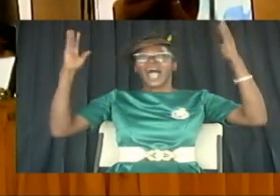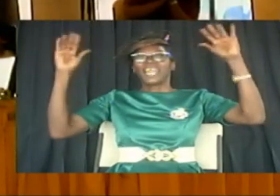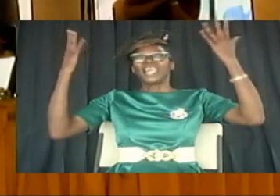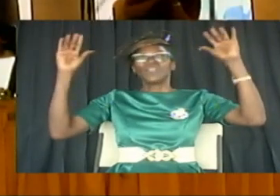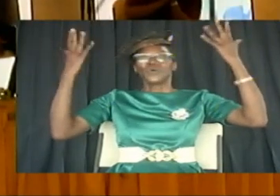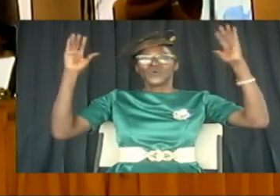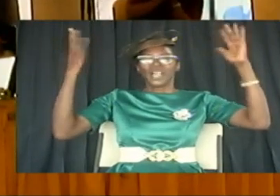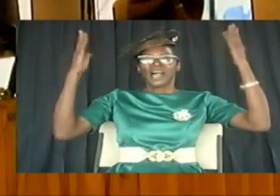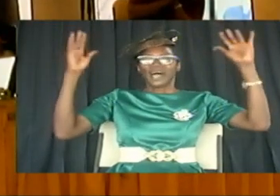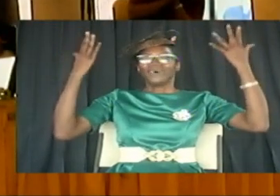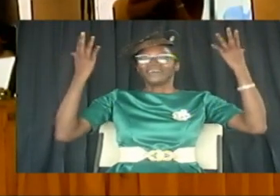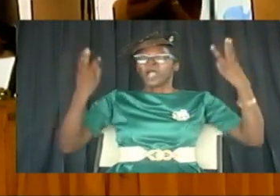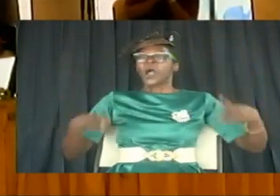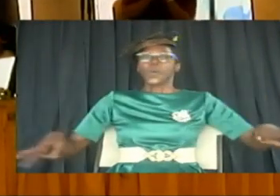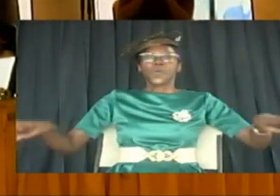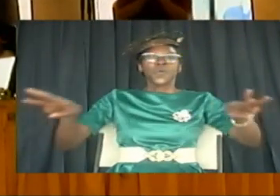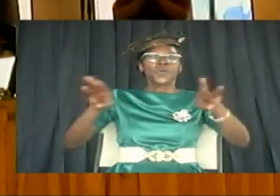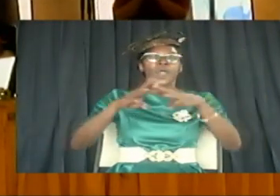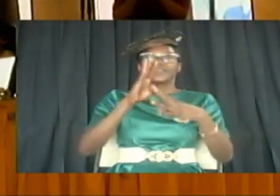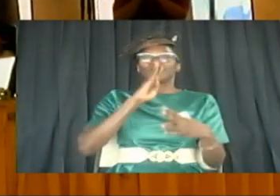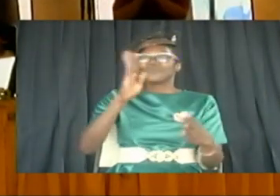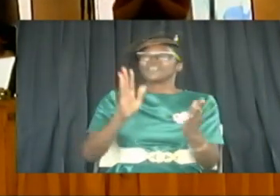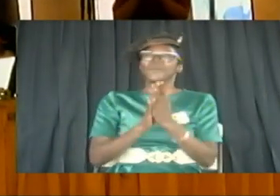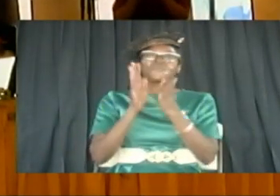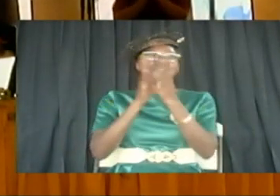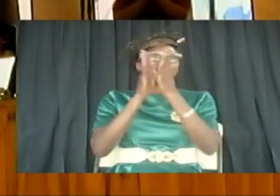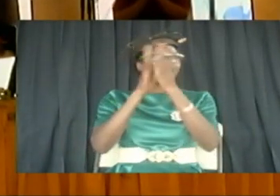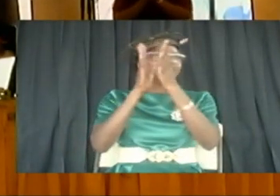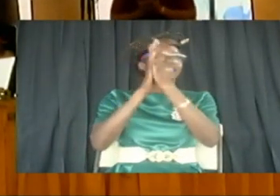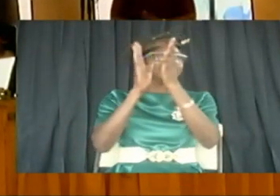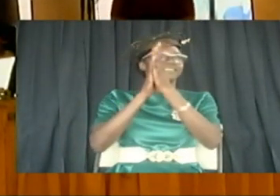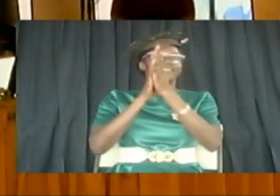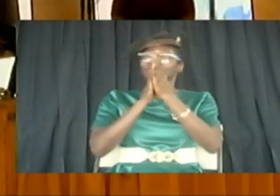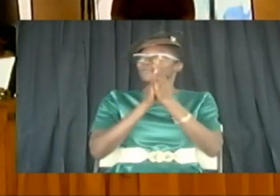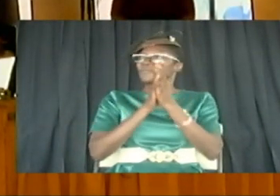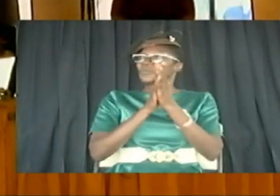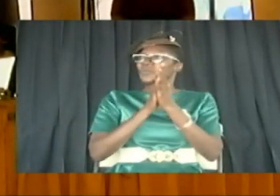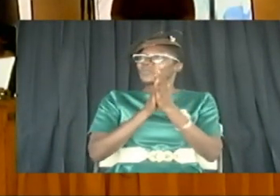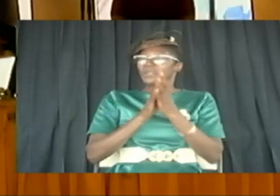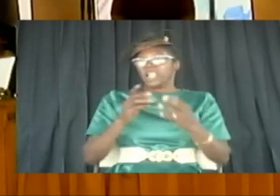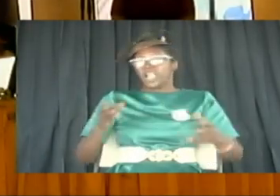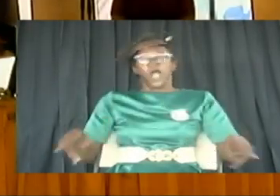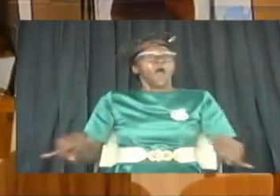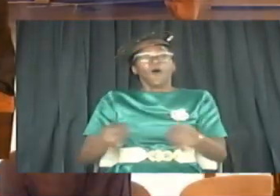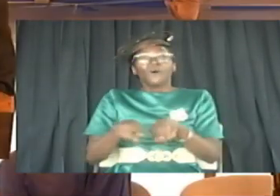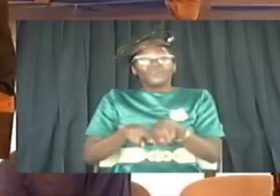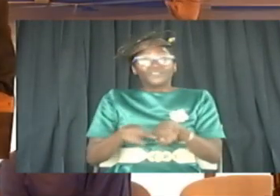is worthy to be praised. I might as well tell you also,